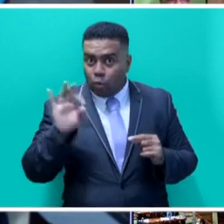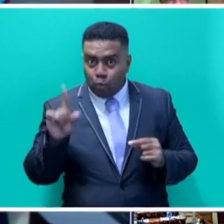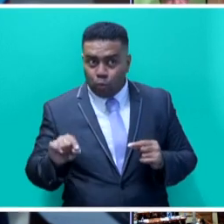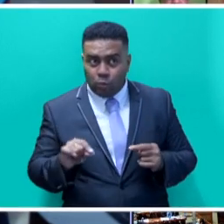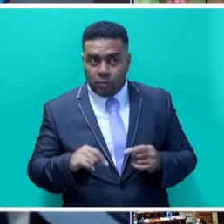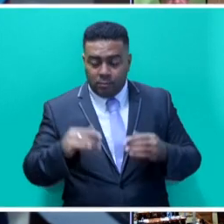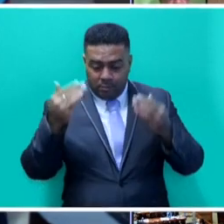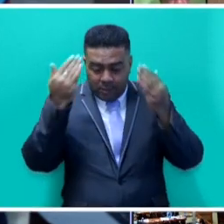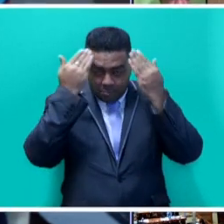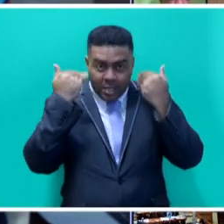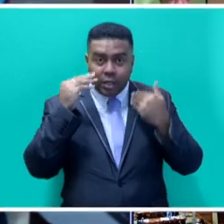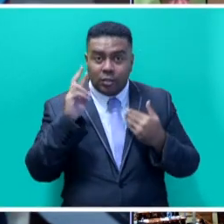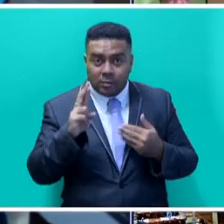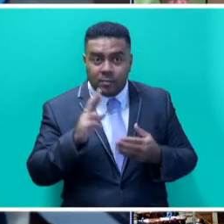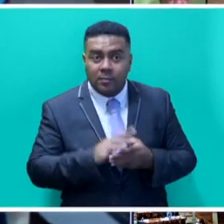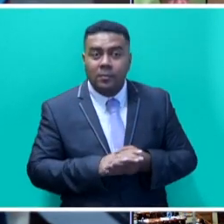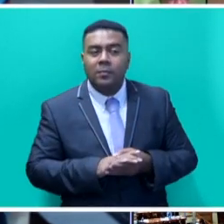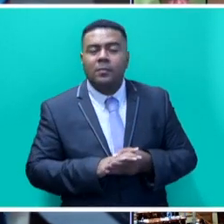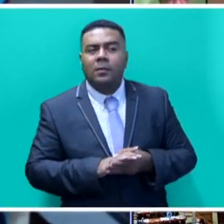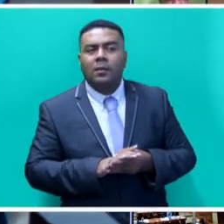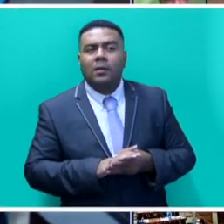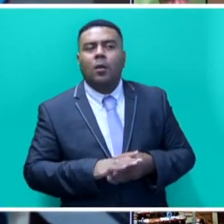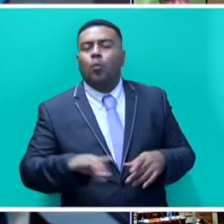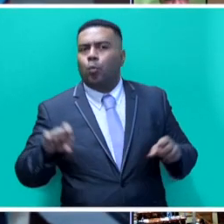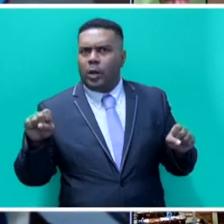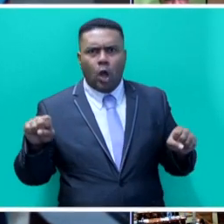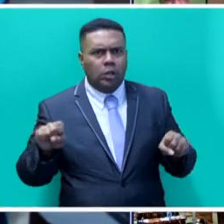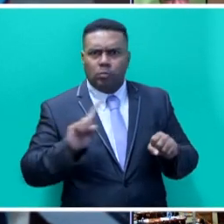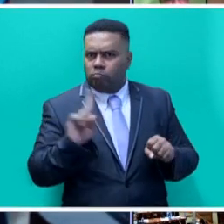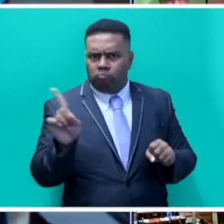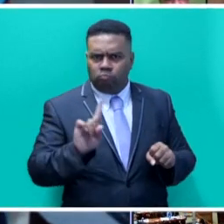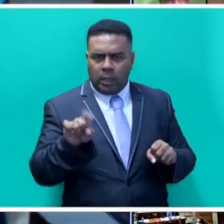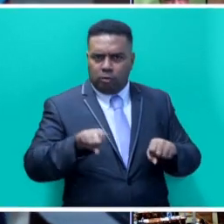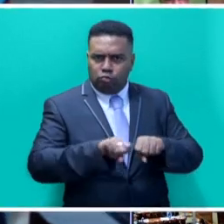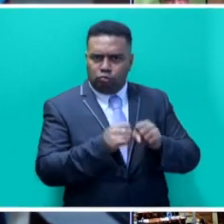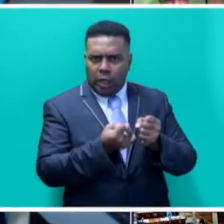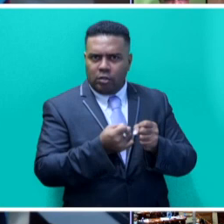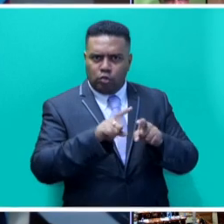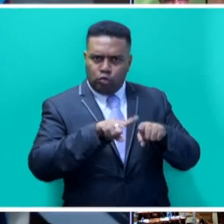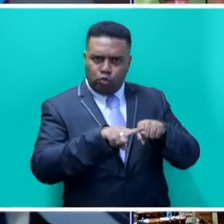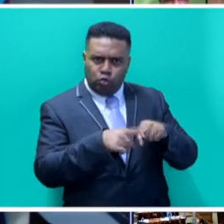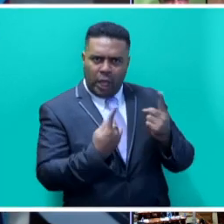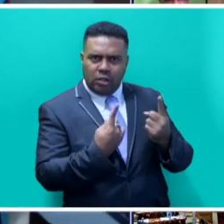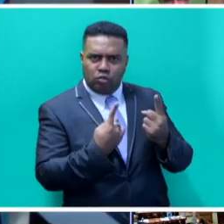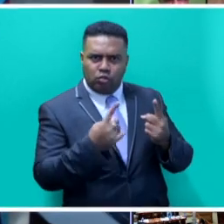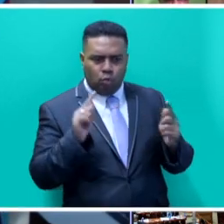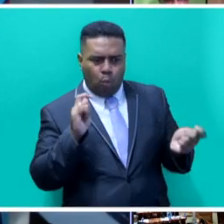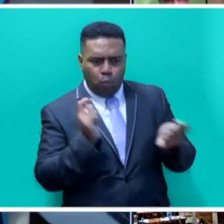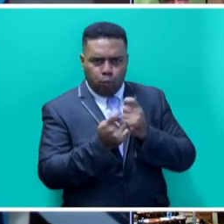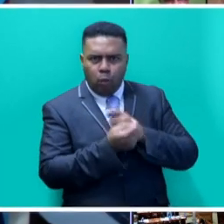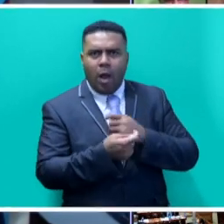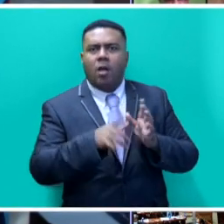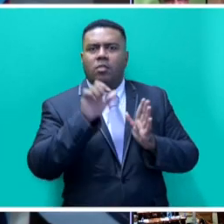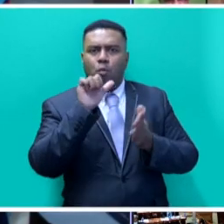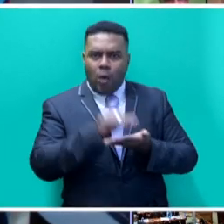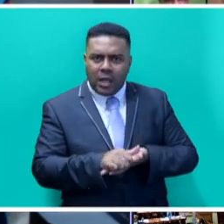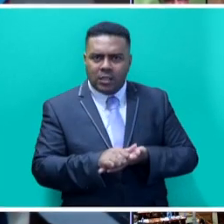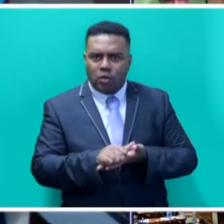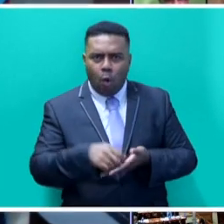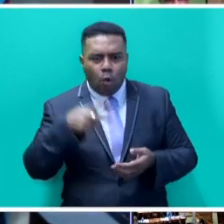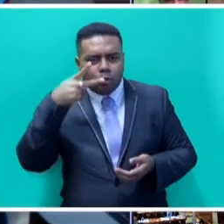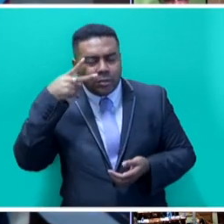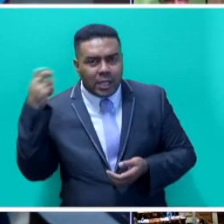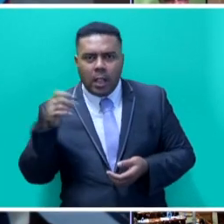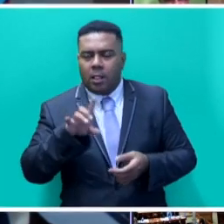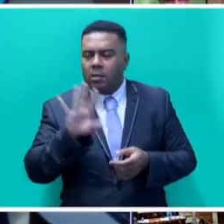Speaker, is to change the rights or steal the decision-making power of iTaukei landowners.